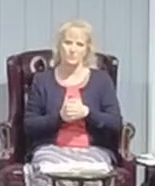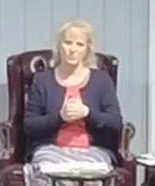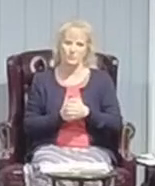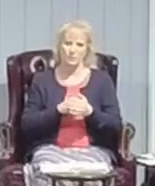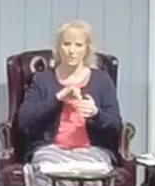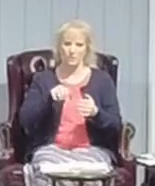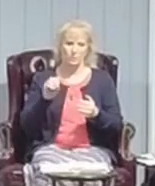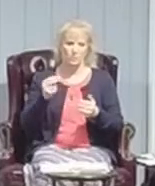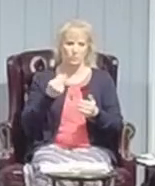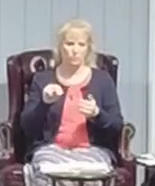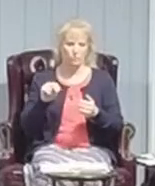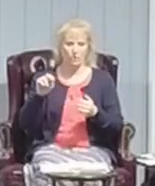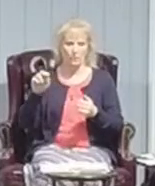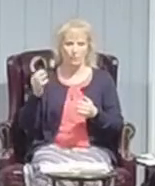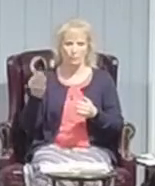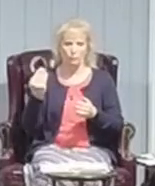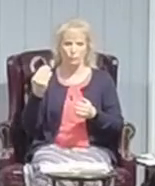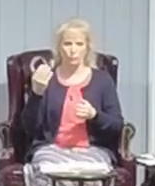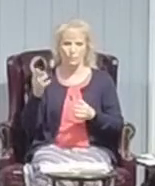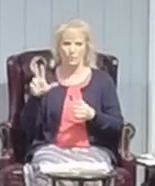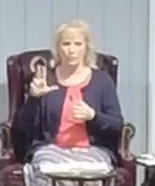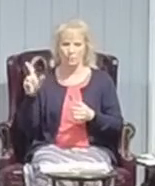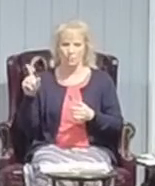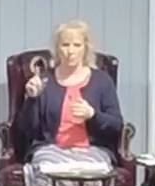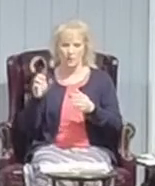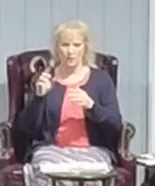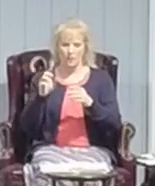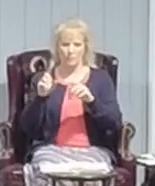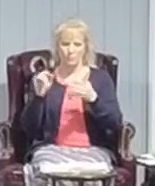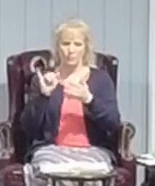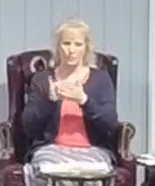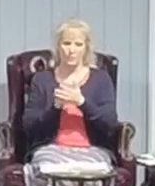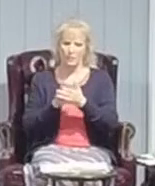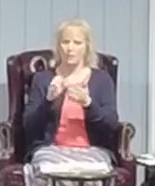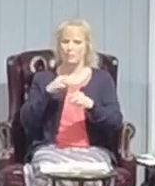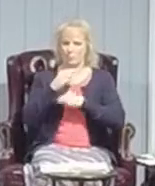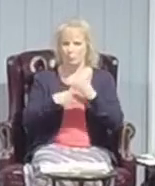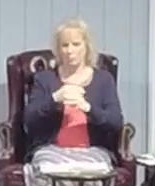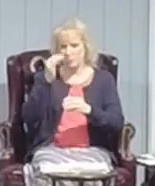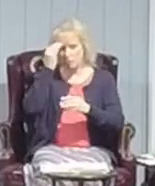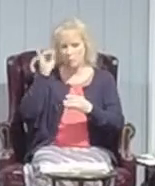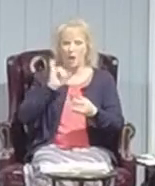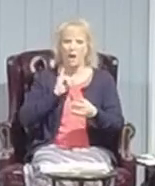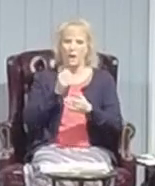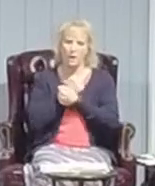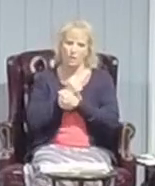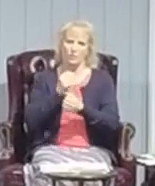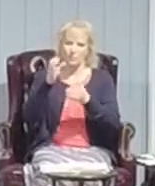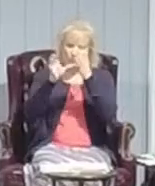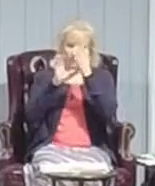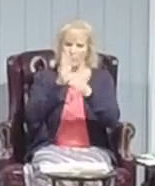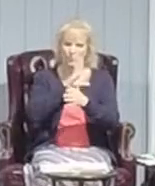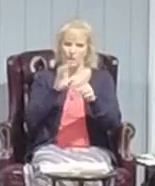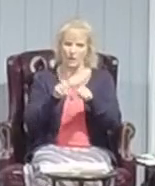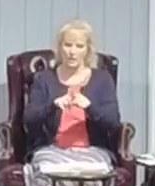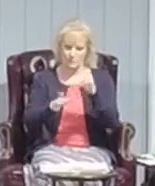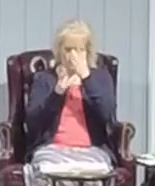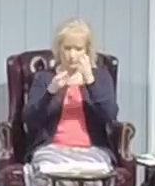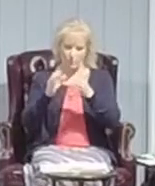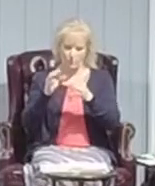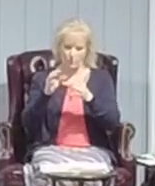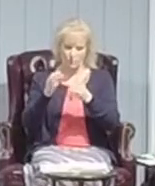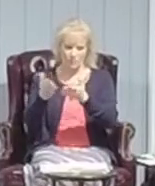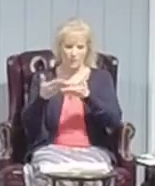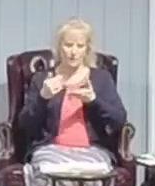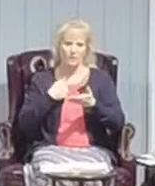John 14, 31, Jesus said, "But that the world may know that I love the Father, and as the Father gave me commandment, even